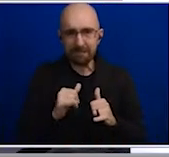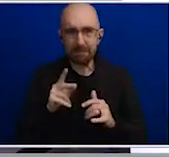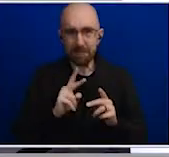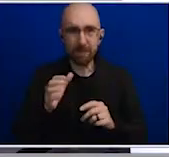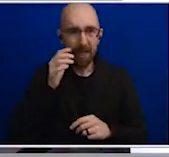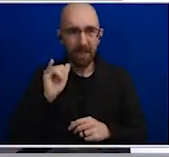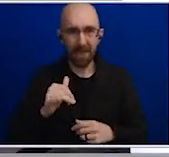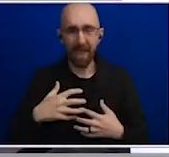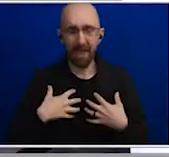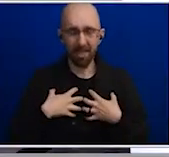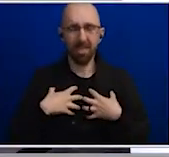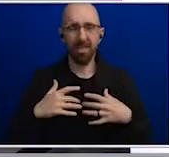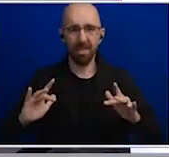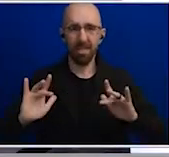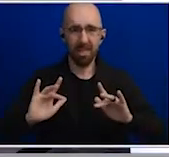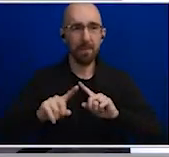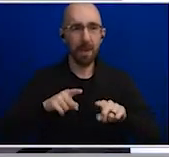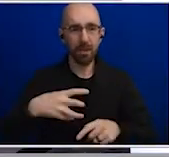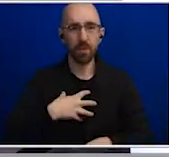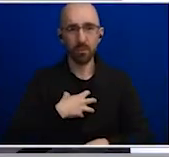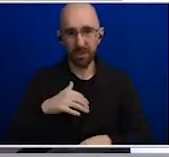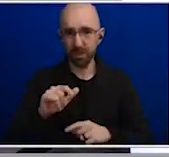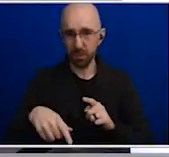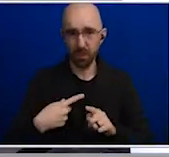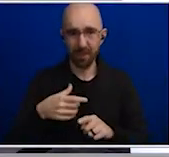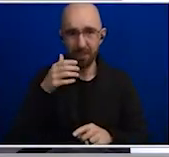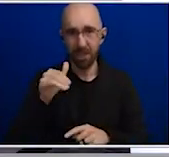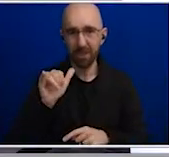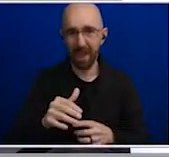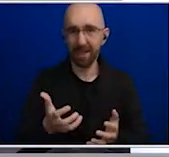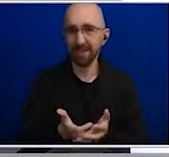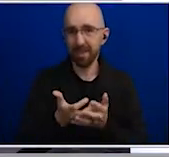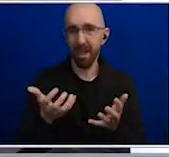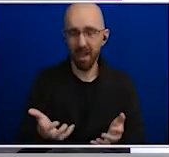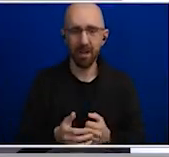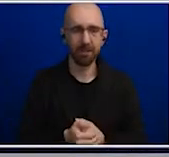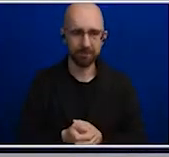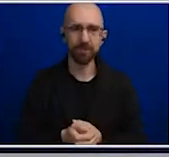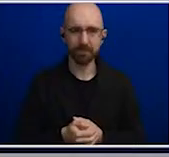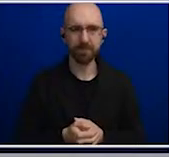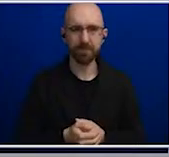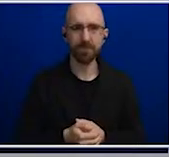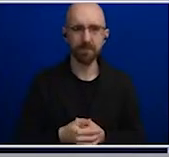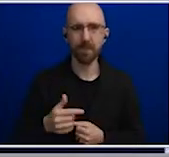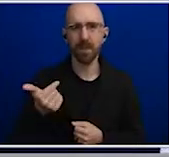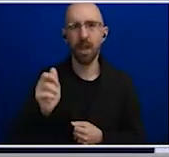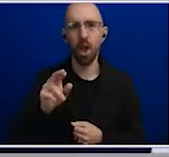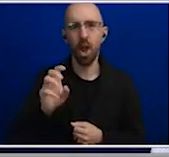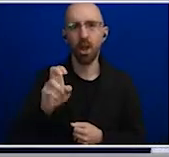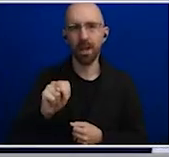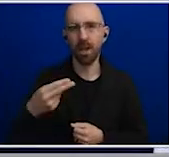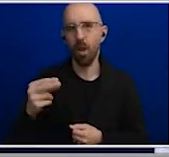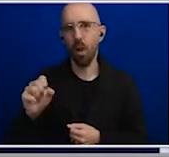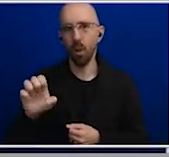even you cringe when you hear that. It's a lot. Gardanos it makes it